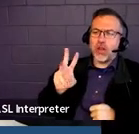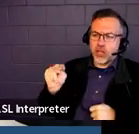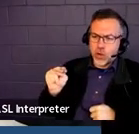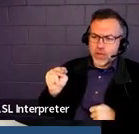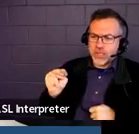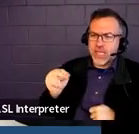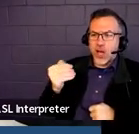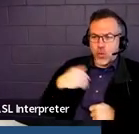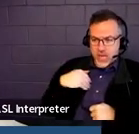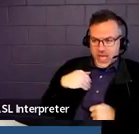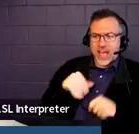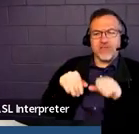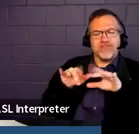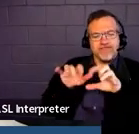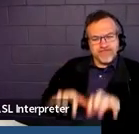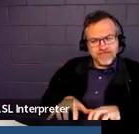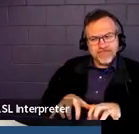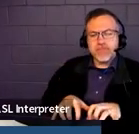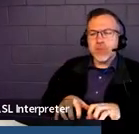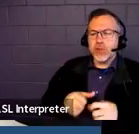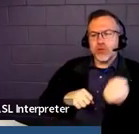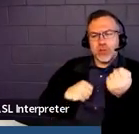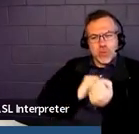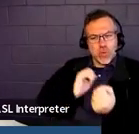back that up.